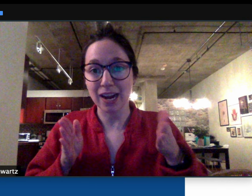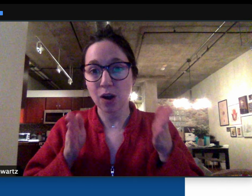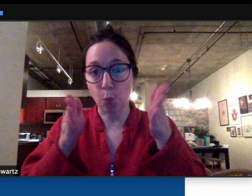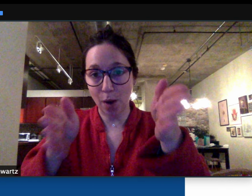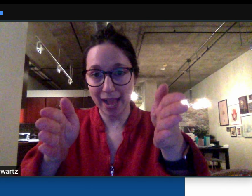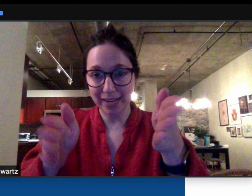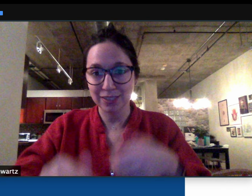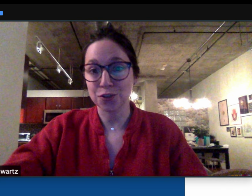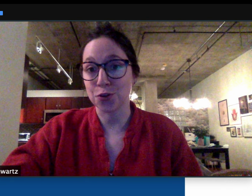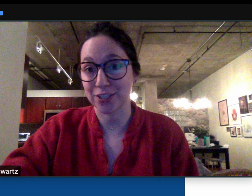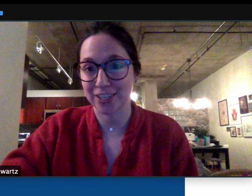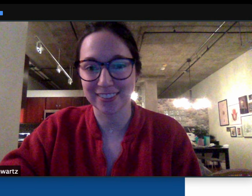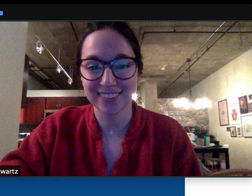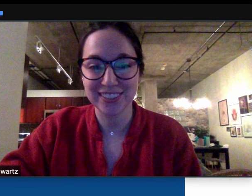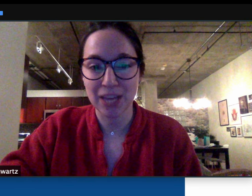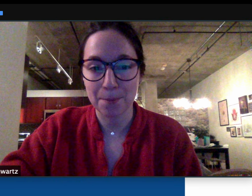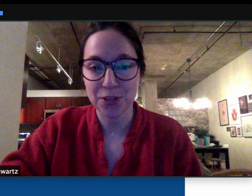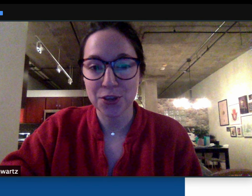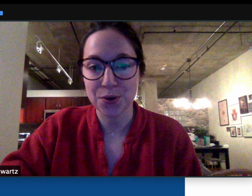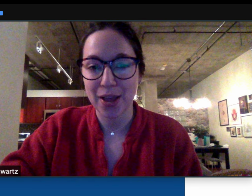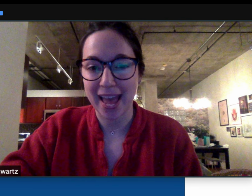W-A-Y, way, your turn.